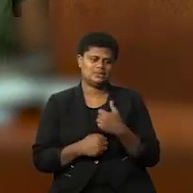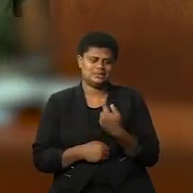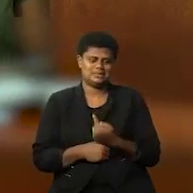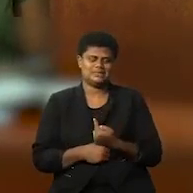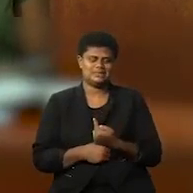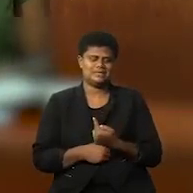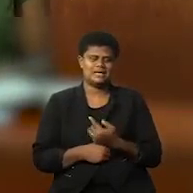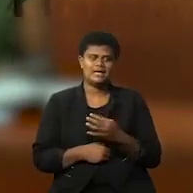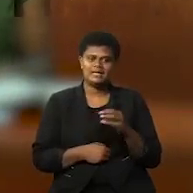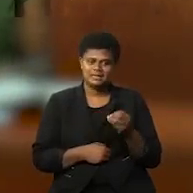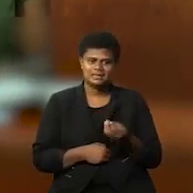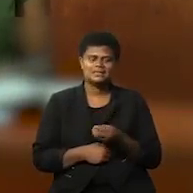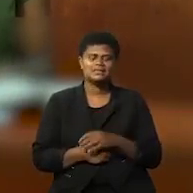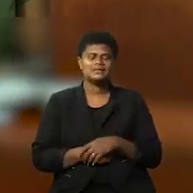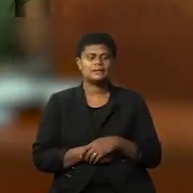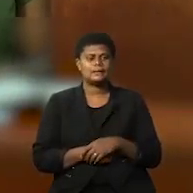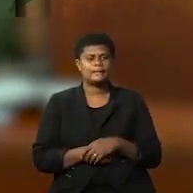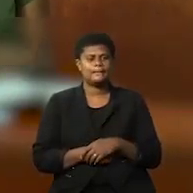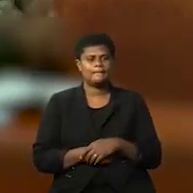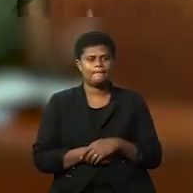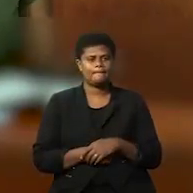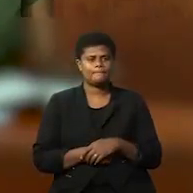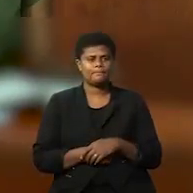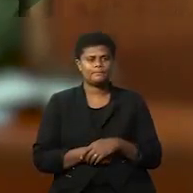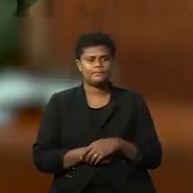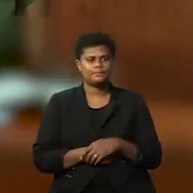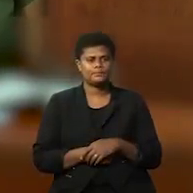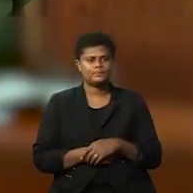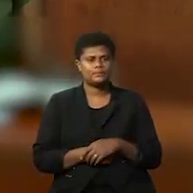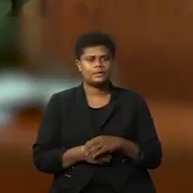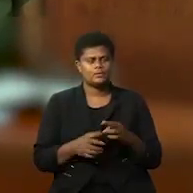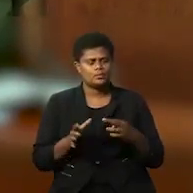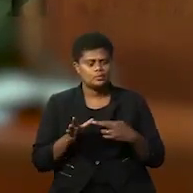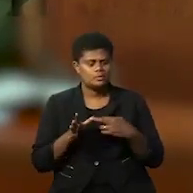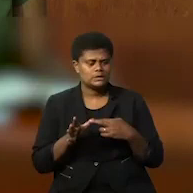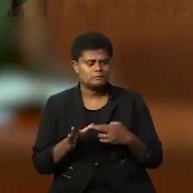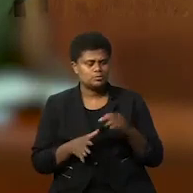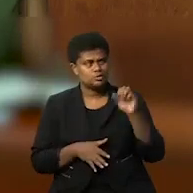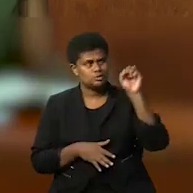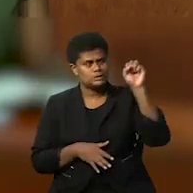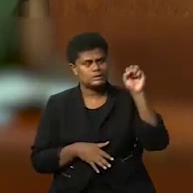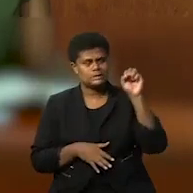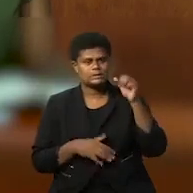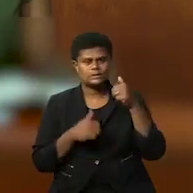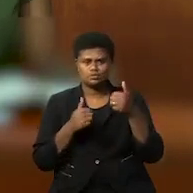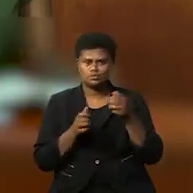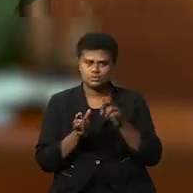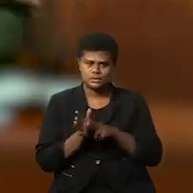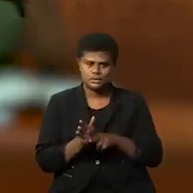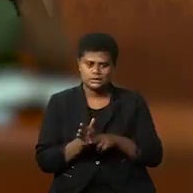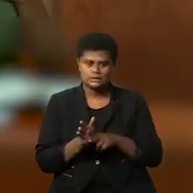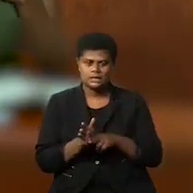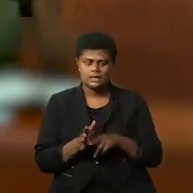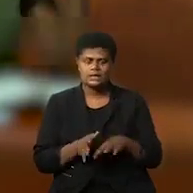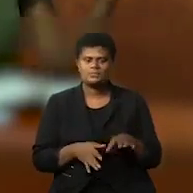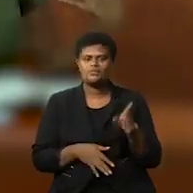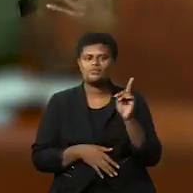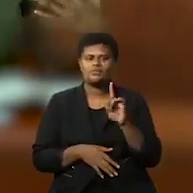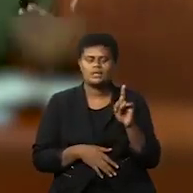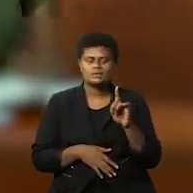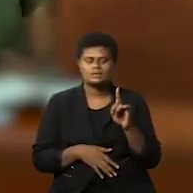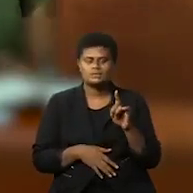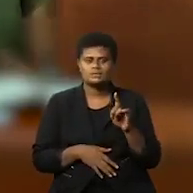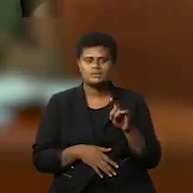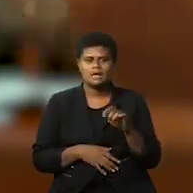ways that, you know, God has showed me to relay the goodness of God to others or to respond to His goodness is to put self